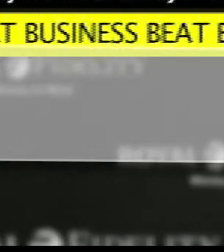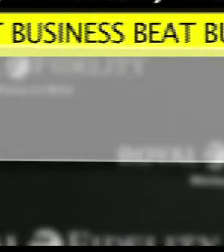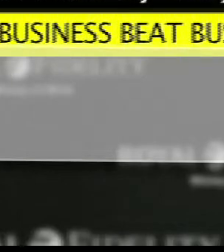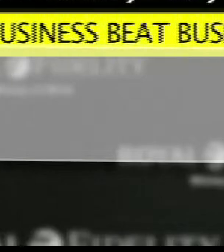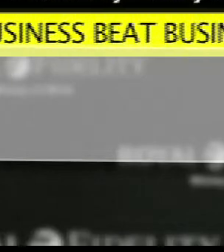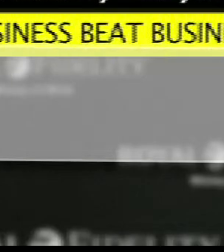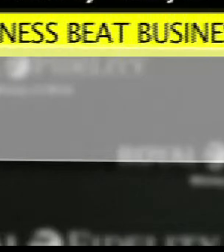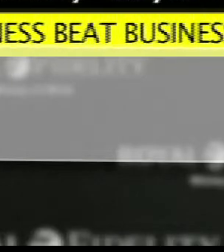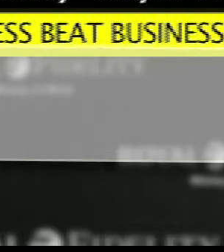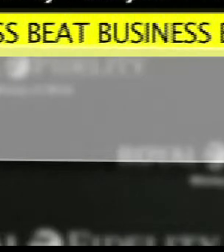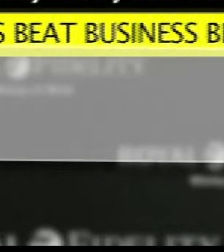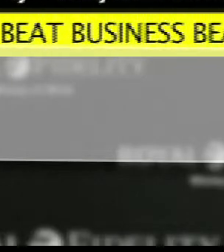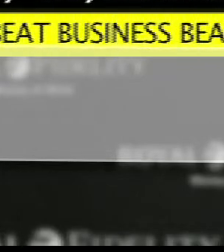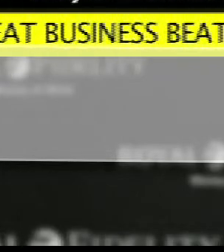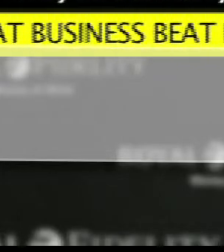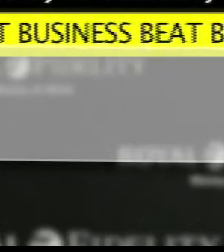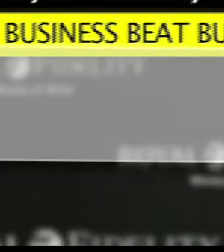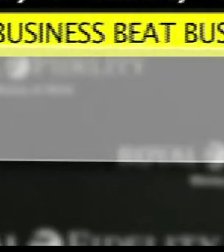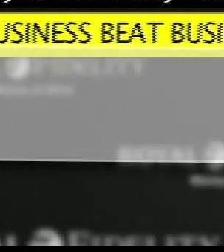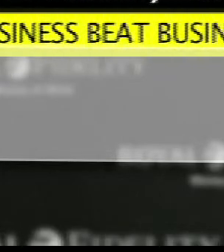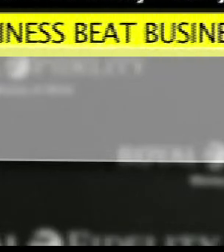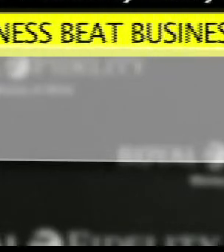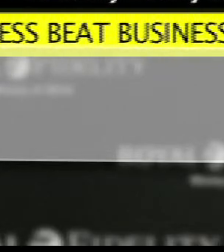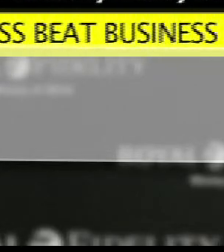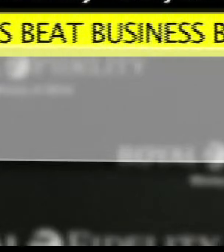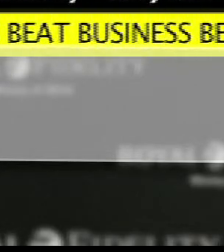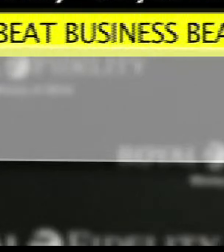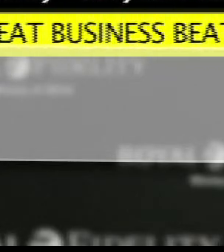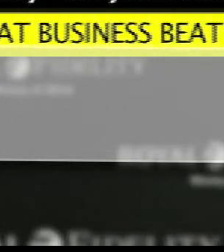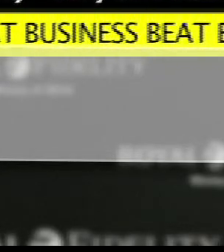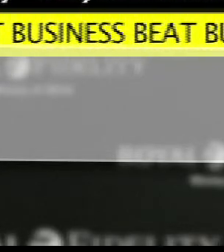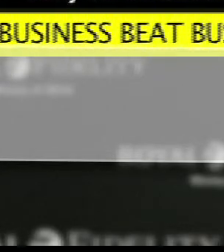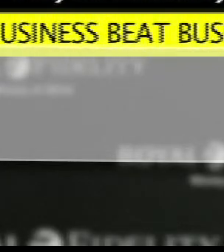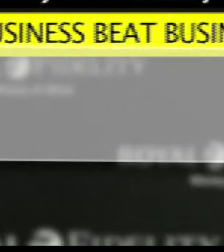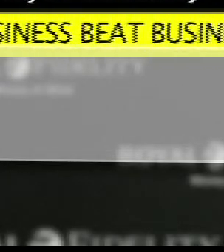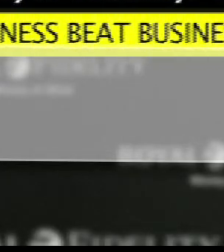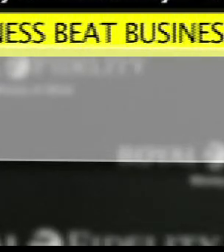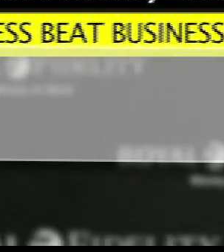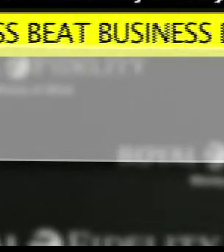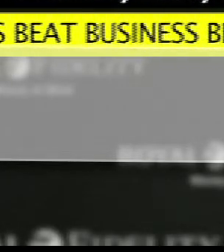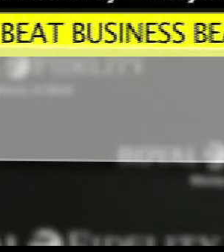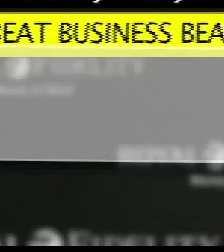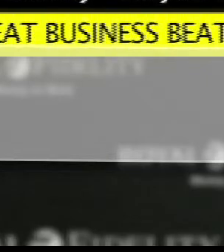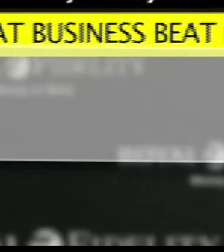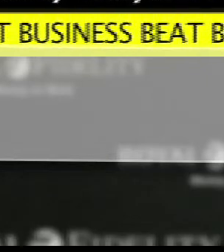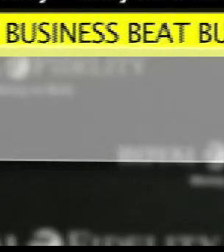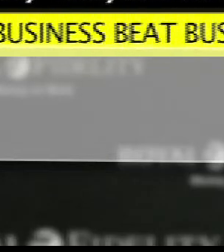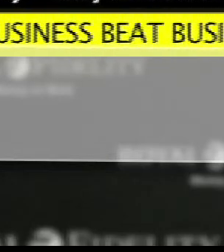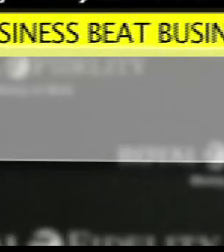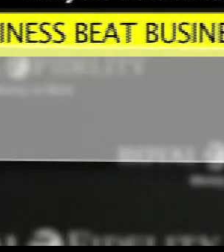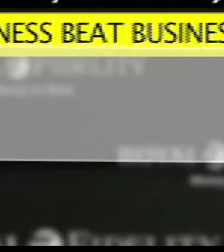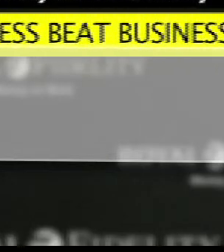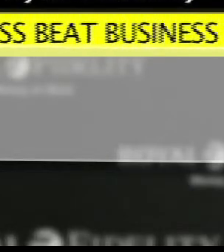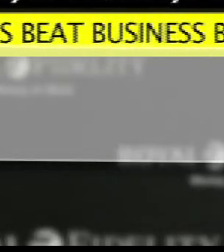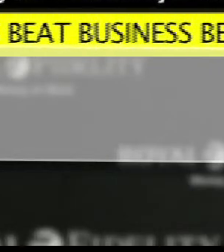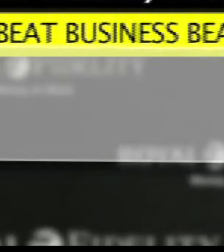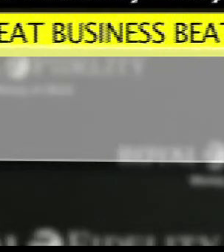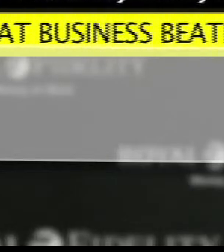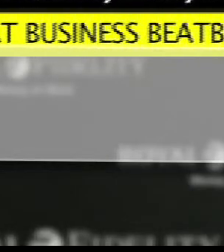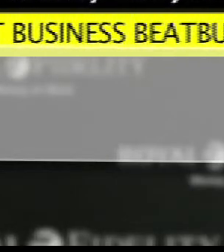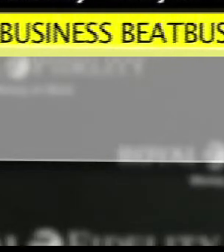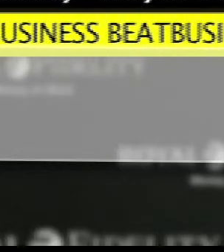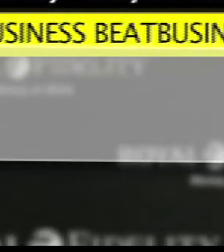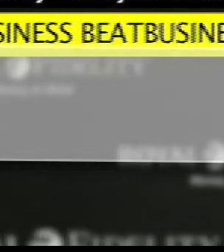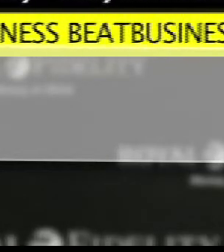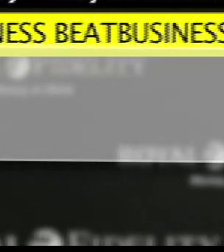be ready for a rainy day. Saving an amount each month is the main tool in this preparation.